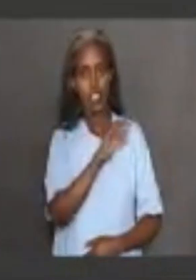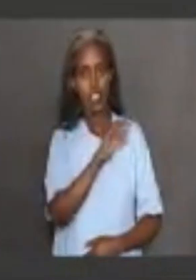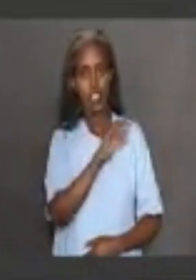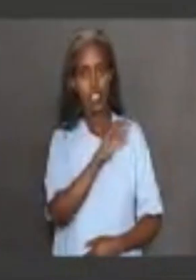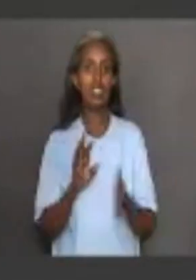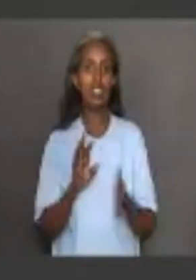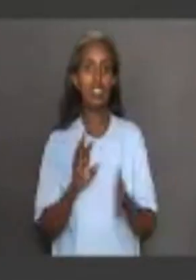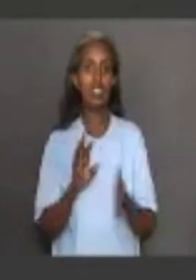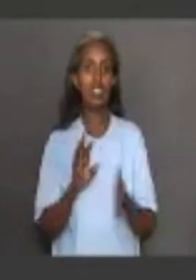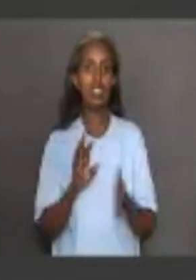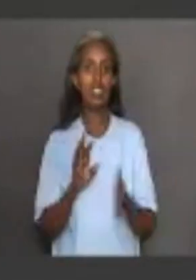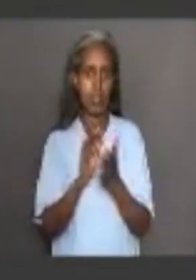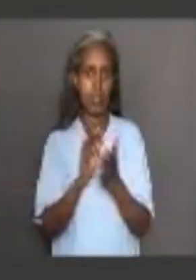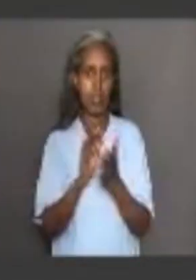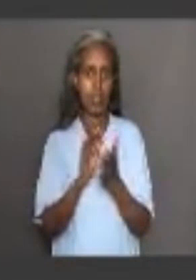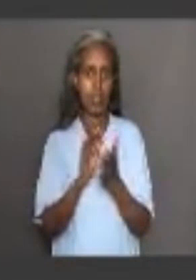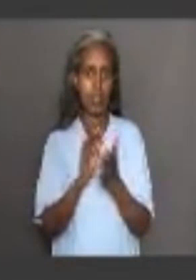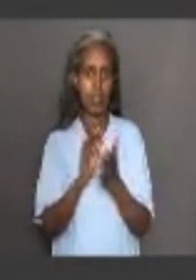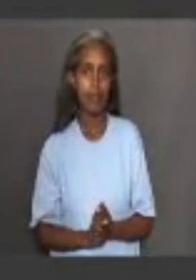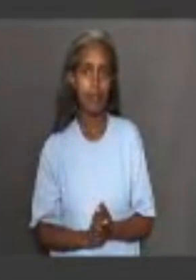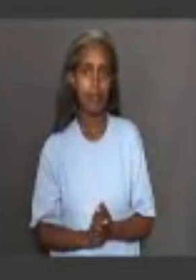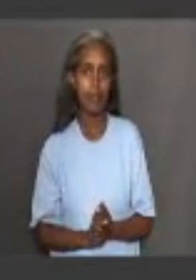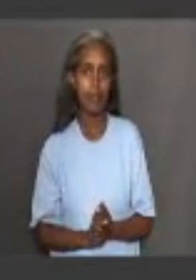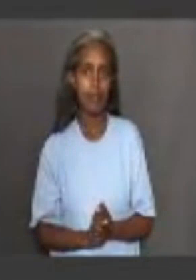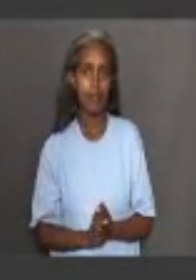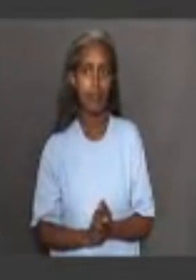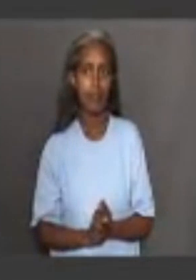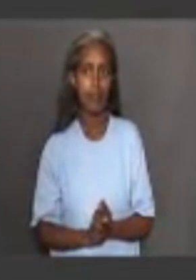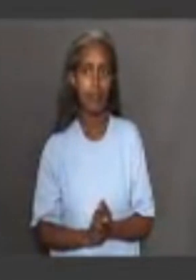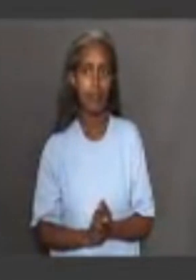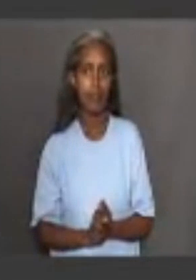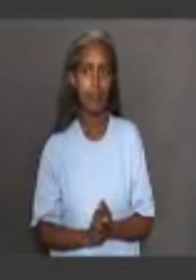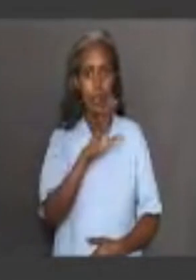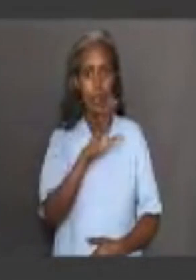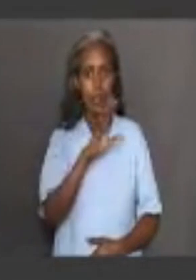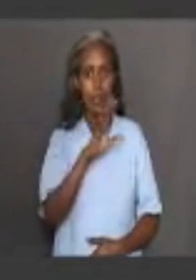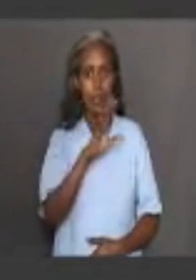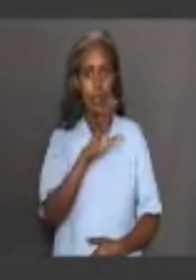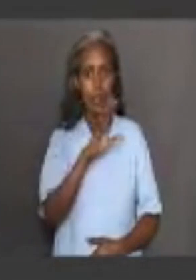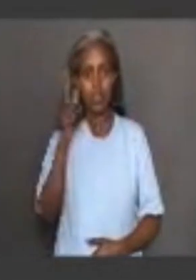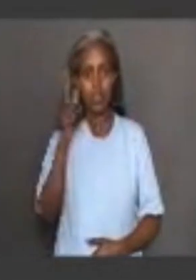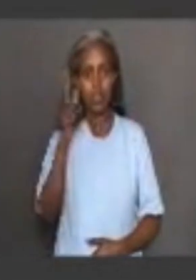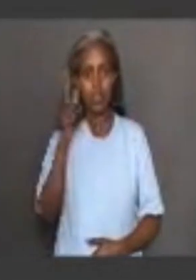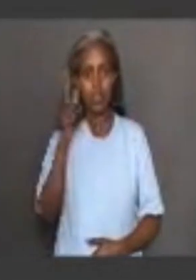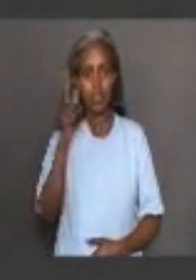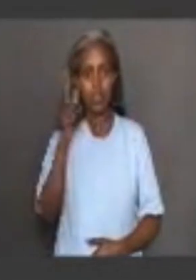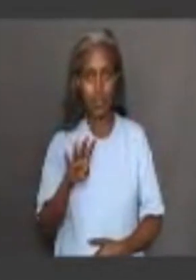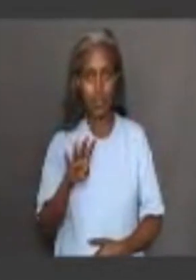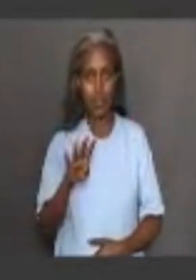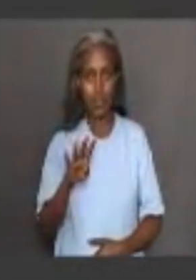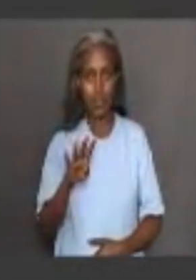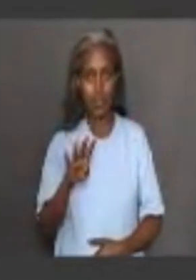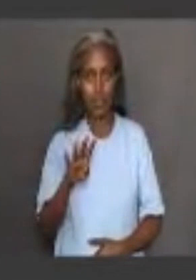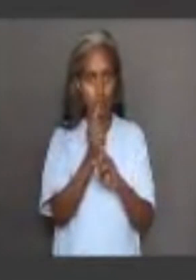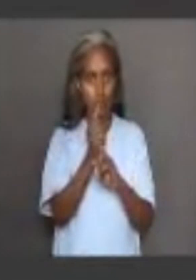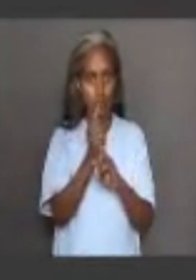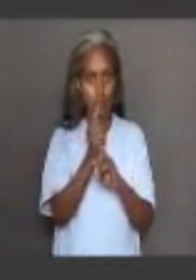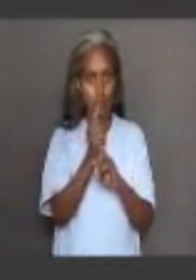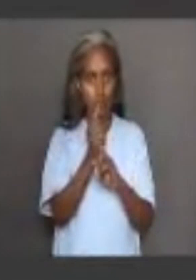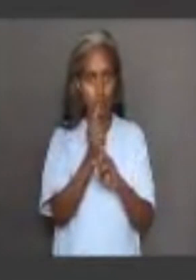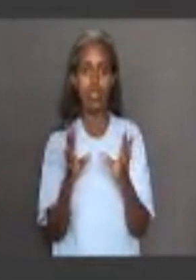numbers. 7 3/4 belongs to the set